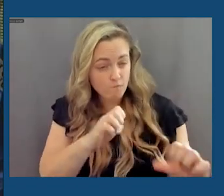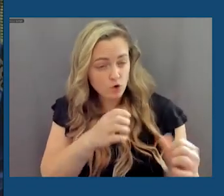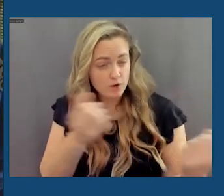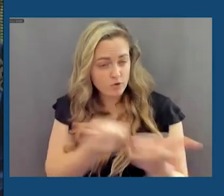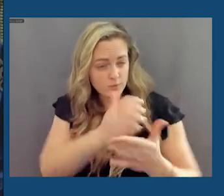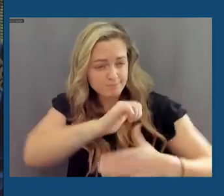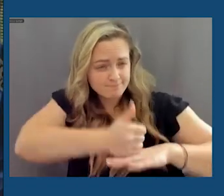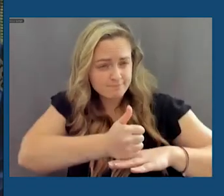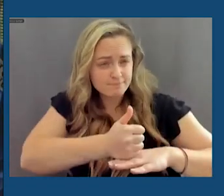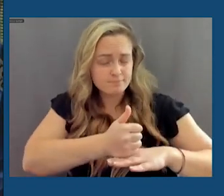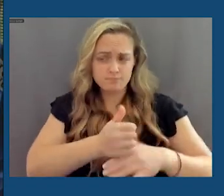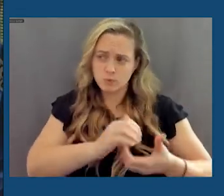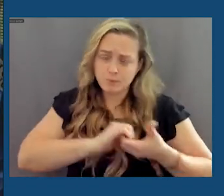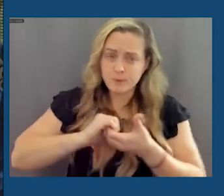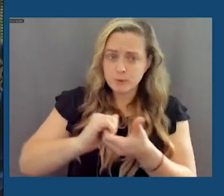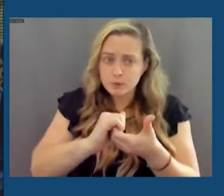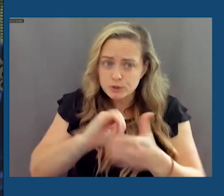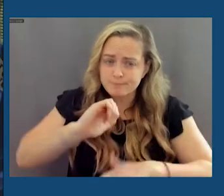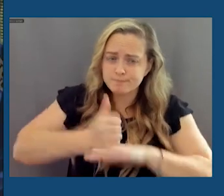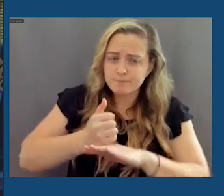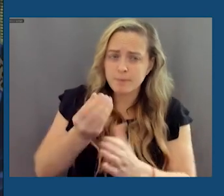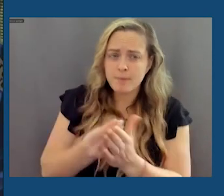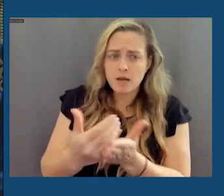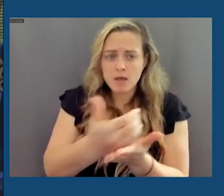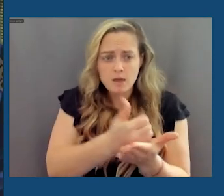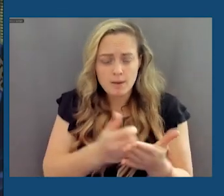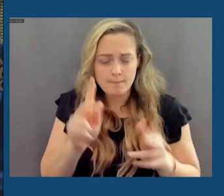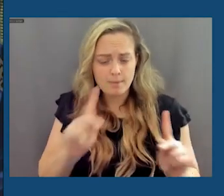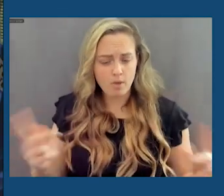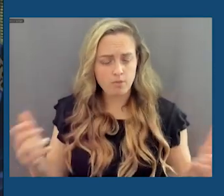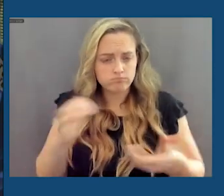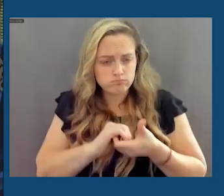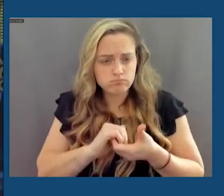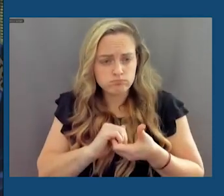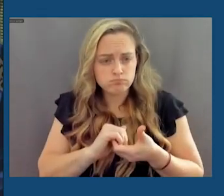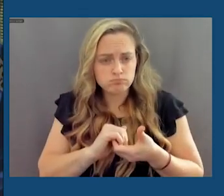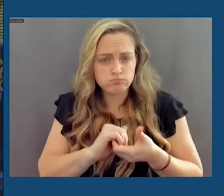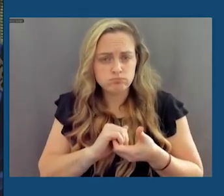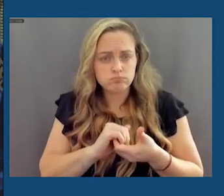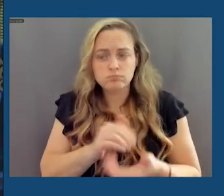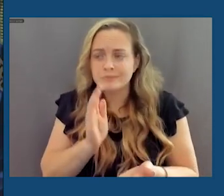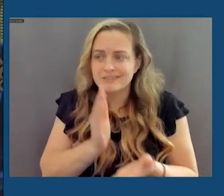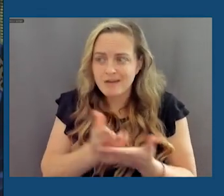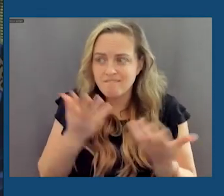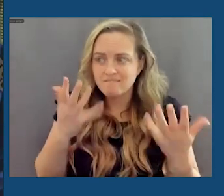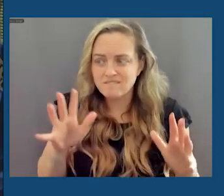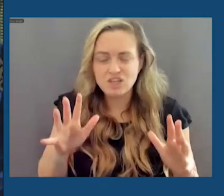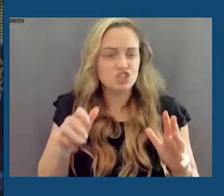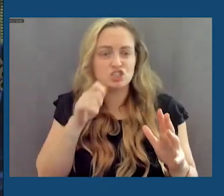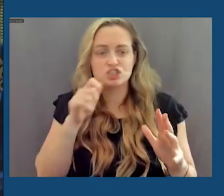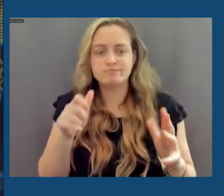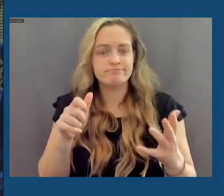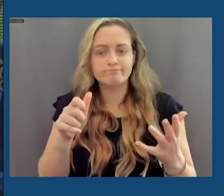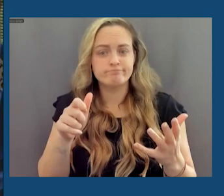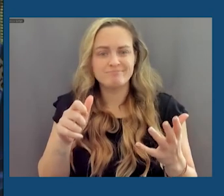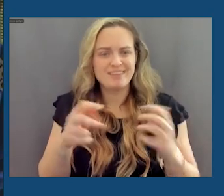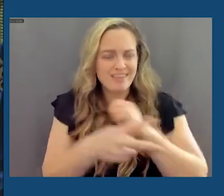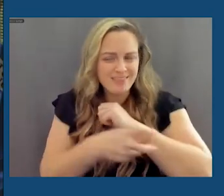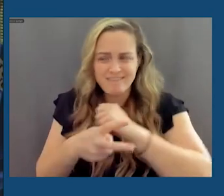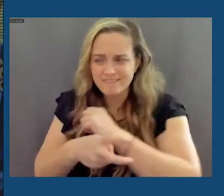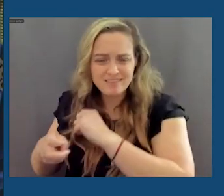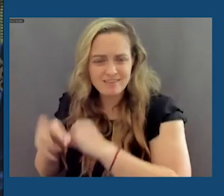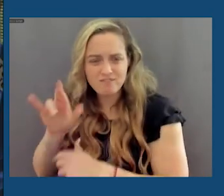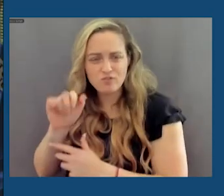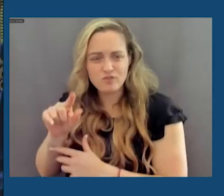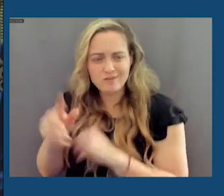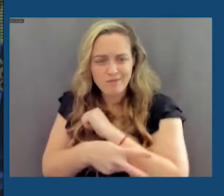creating partnerships, bringing money, people together, we also stop the scourge of retail theft in the city of New York, and I believe it